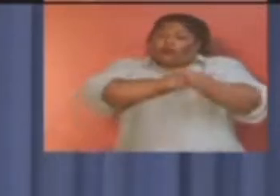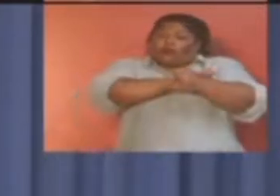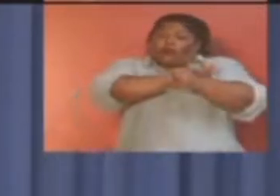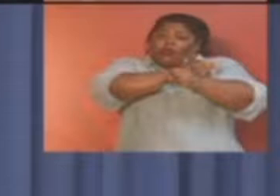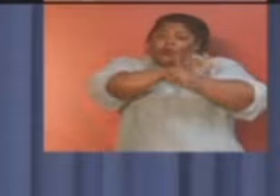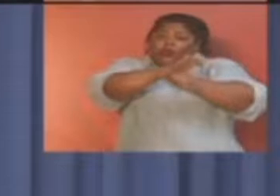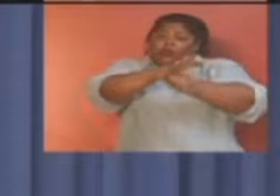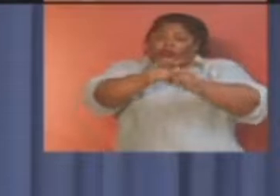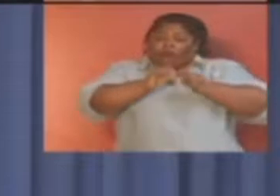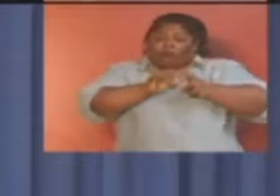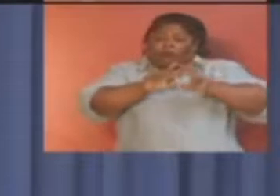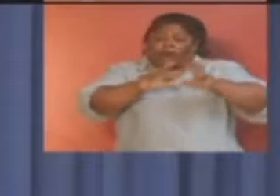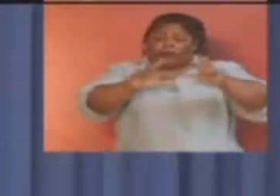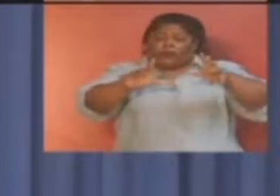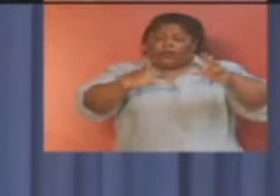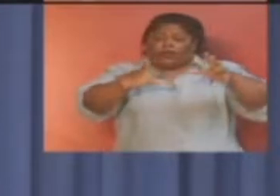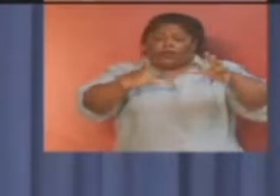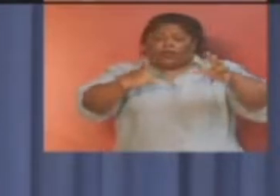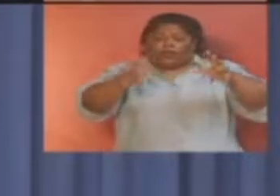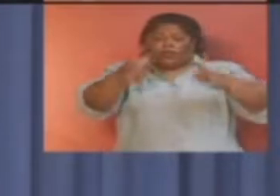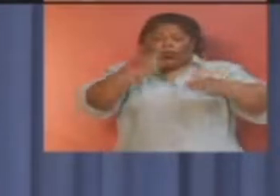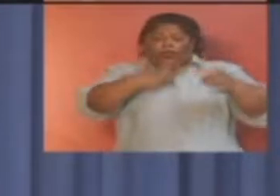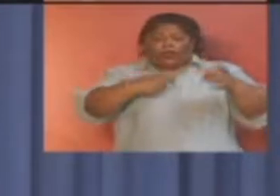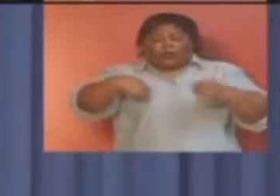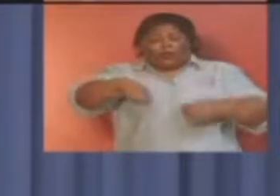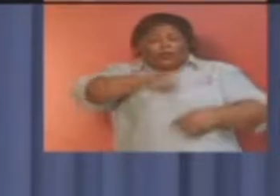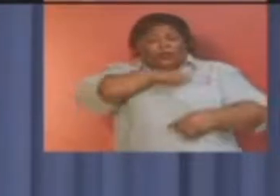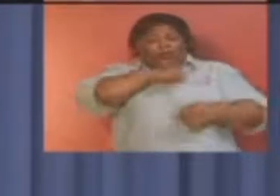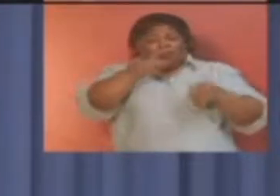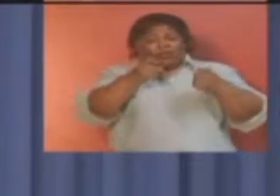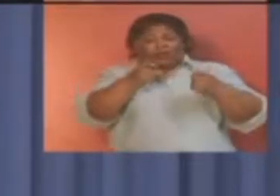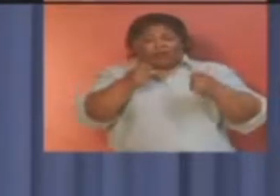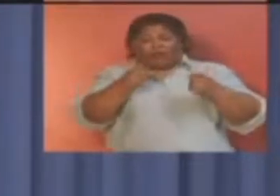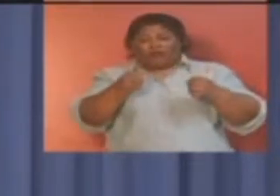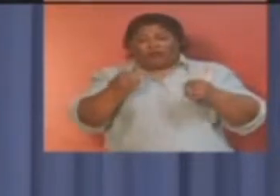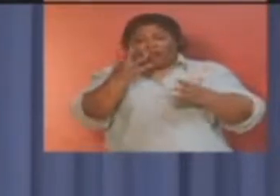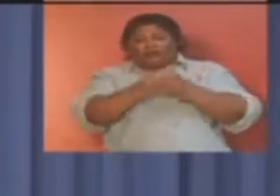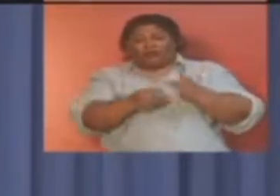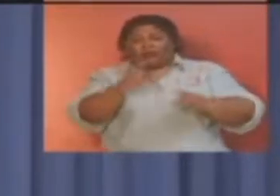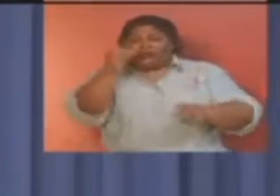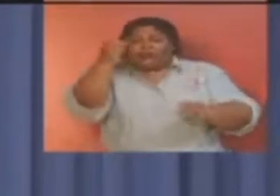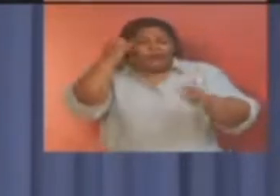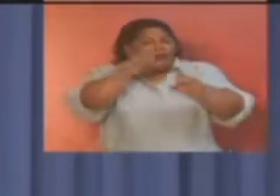country. We're not prepared to allow that to happen. I could tell you,